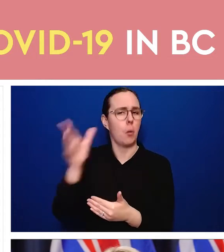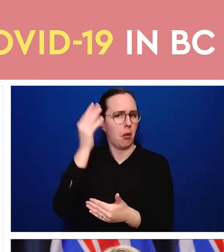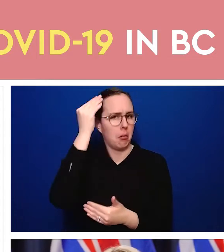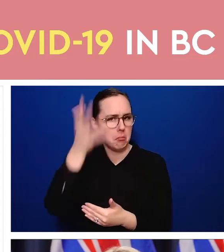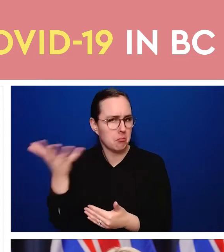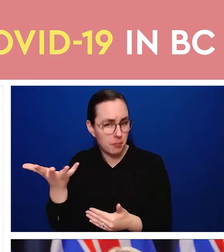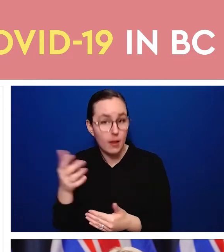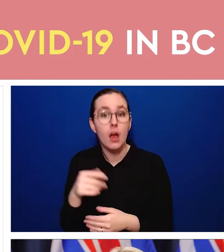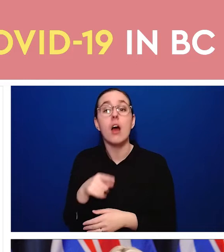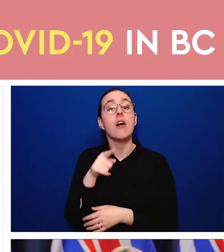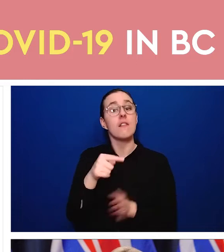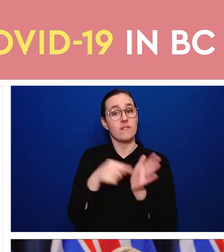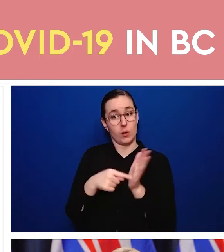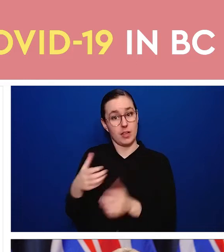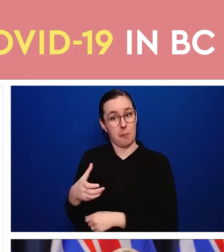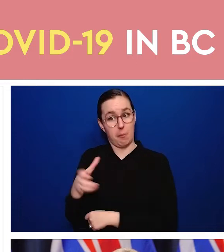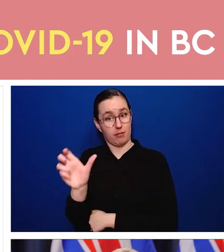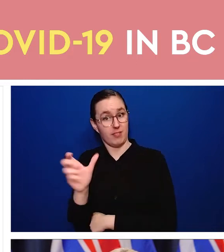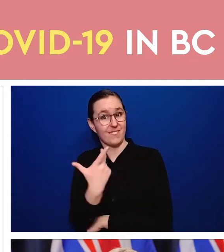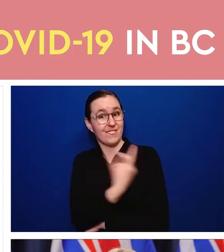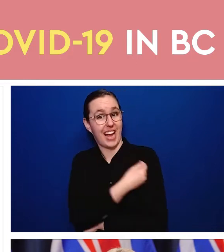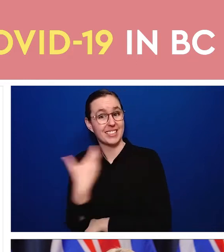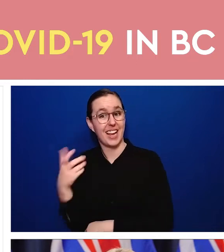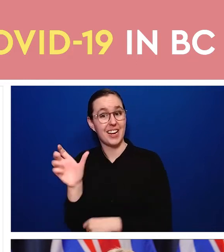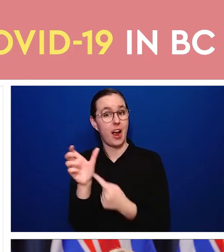indoor settings and higher risk settings and events.